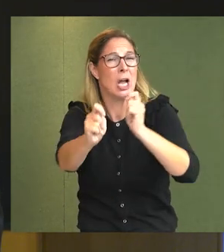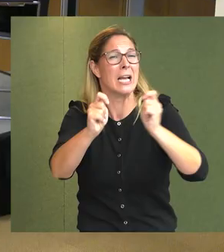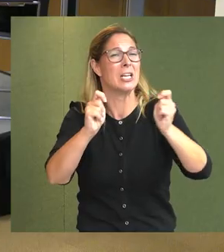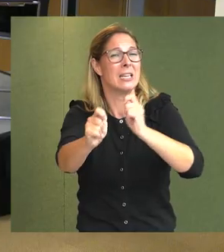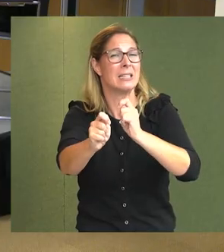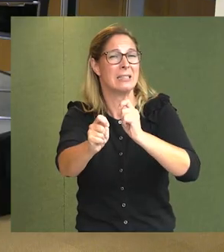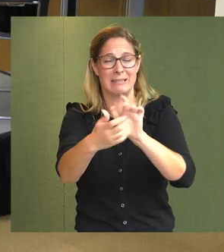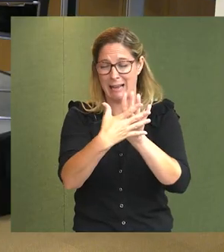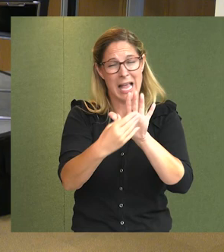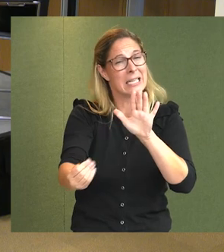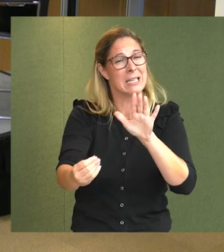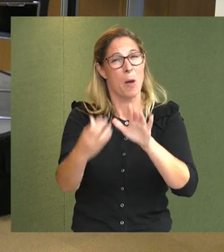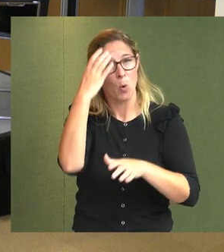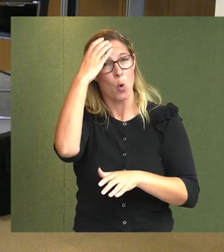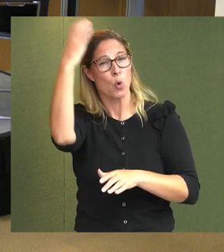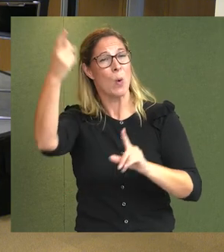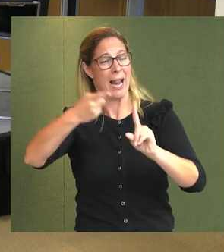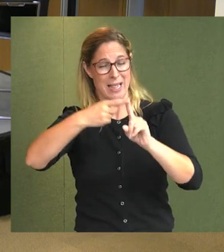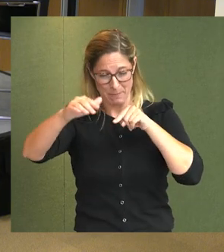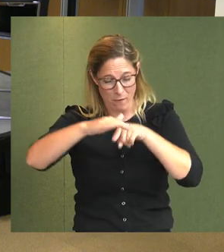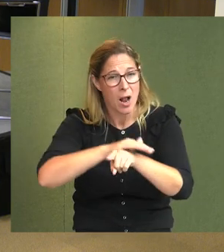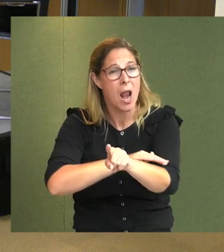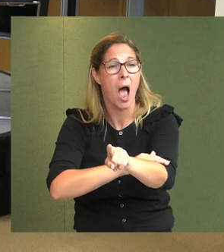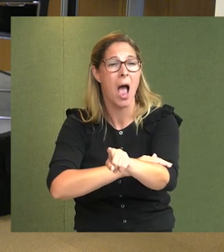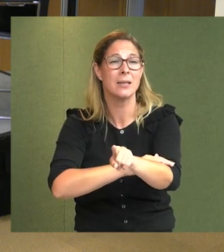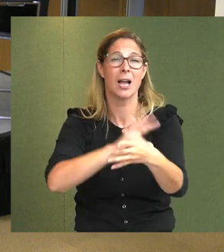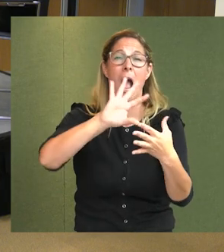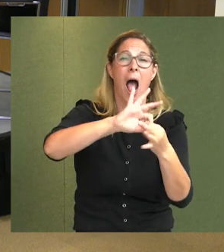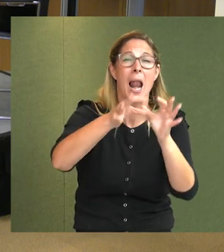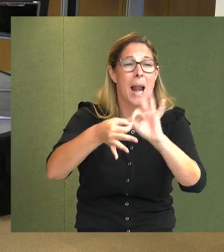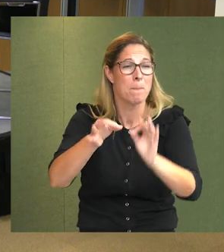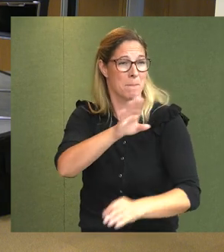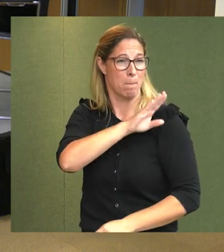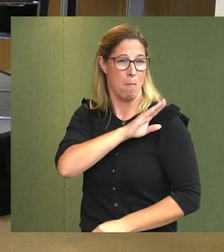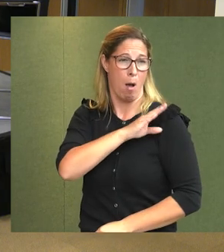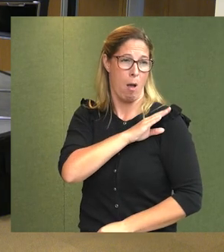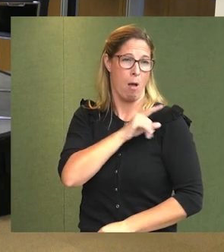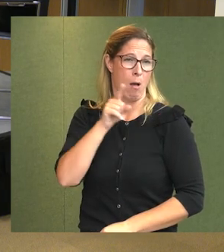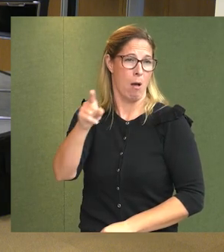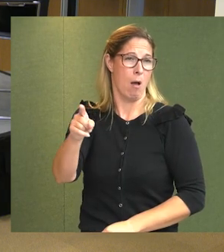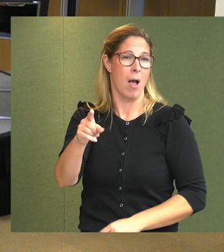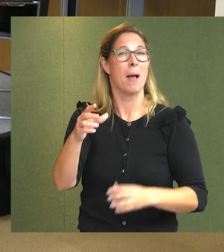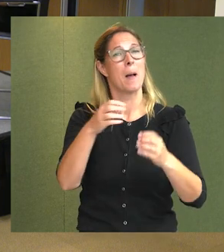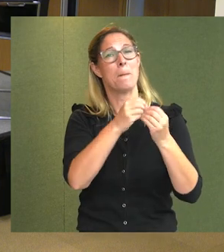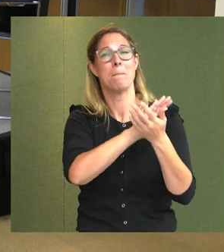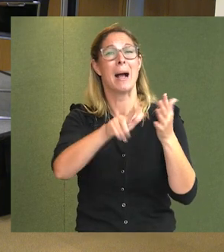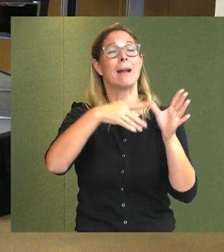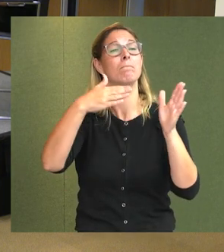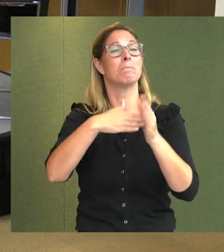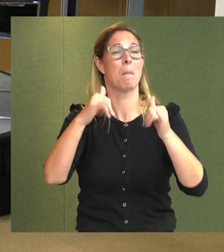Park, and of course, her home of Buckingham Palace, to name just a few examples. There are so